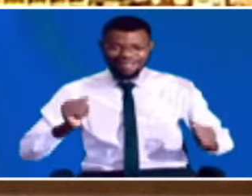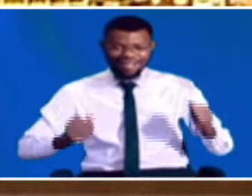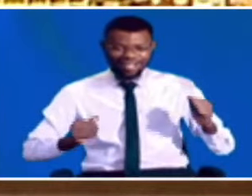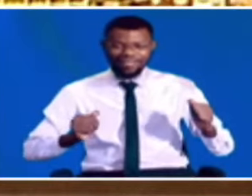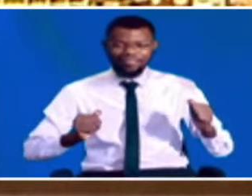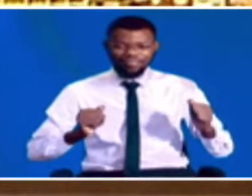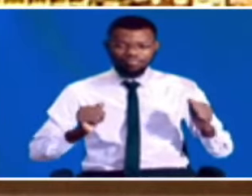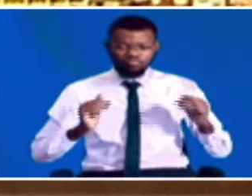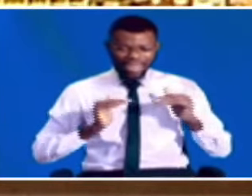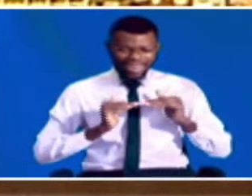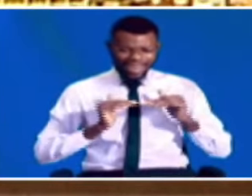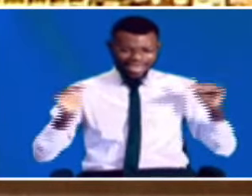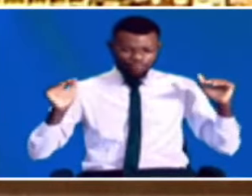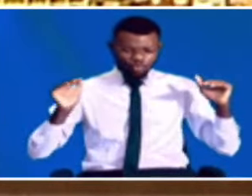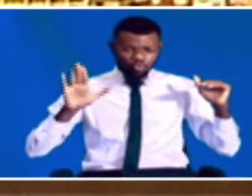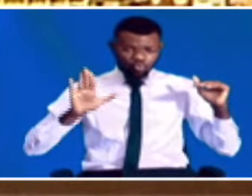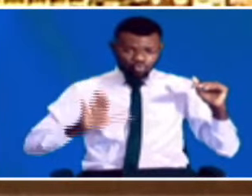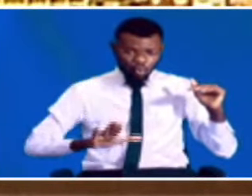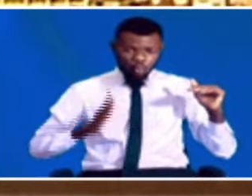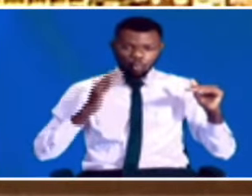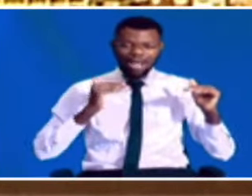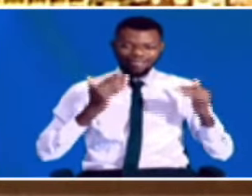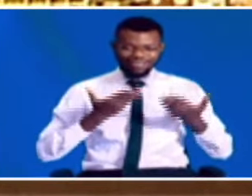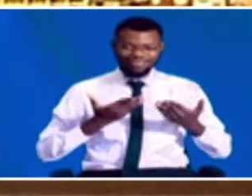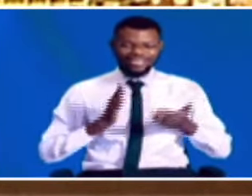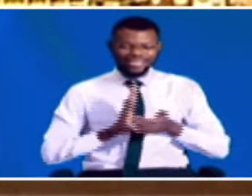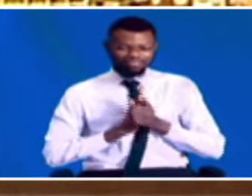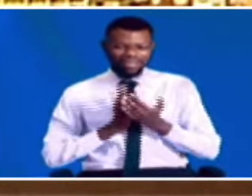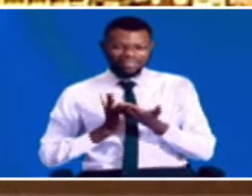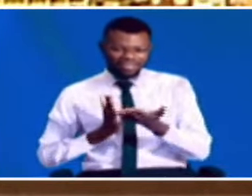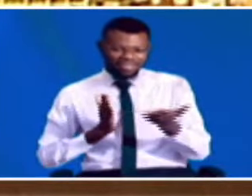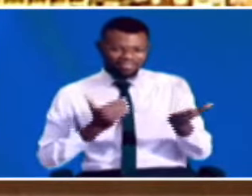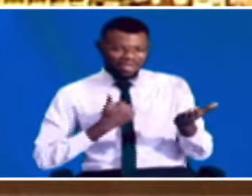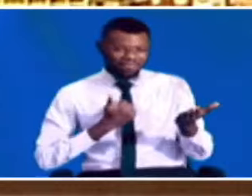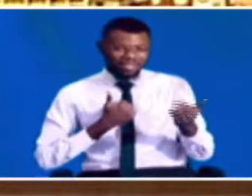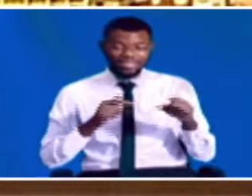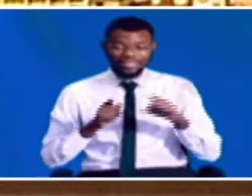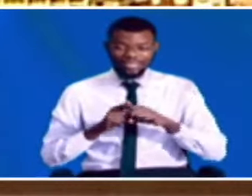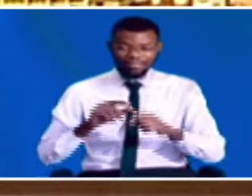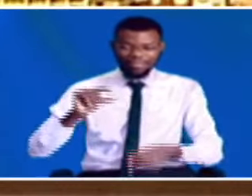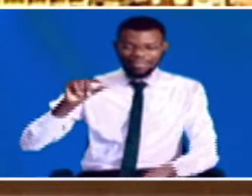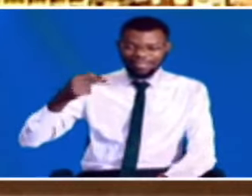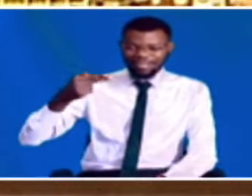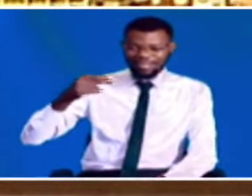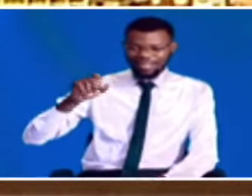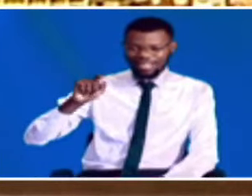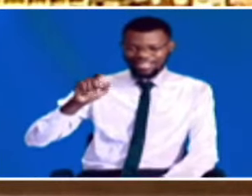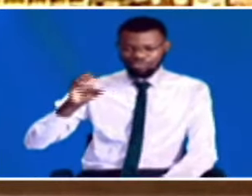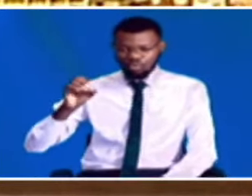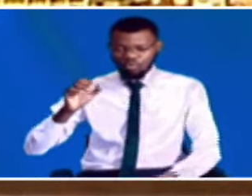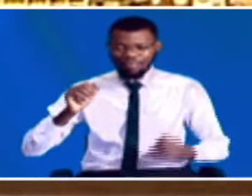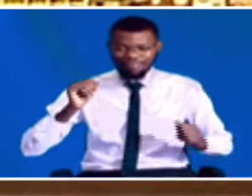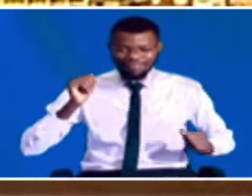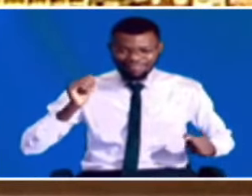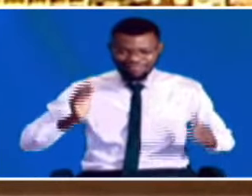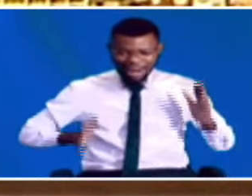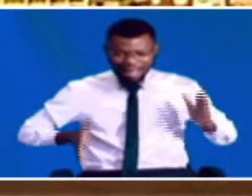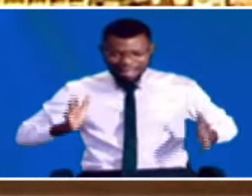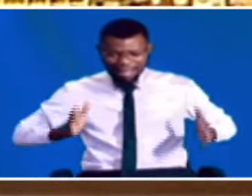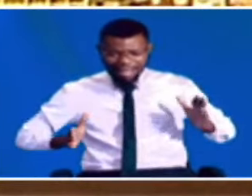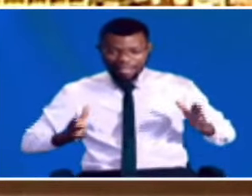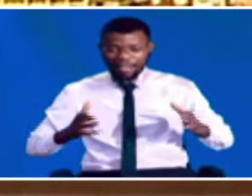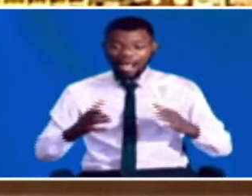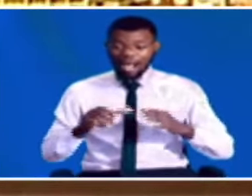Talanta study hapa nchini. Lerupe akipigia mfano mbio za Ghetto Run ambazo zitawaleta pamoja wanariadha wazoefu na